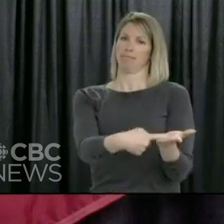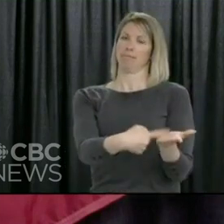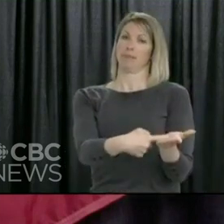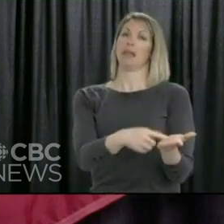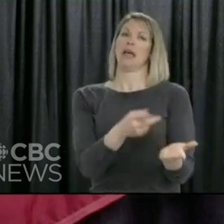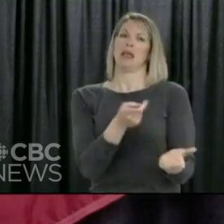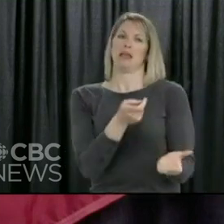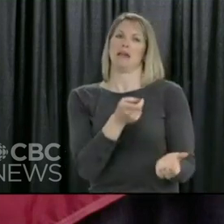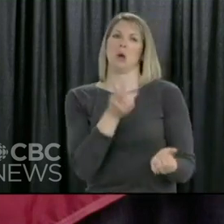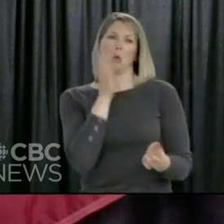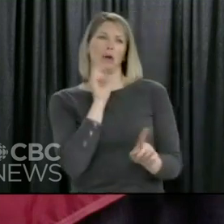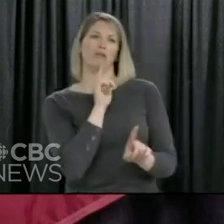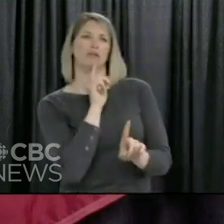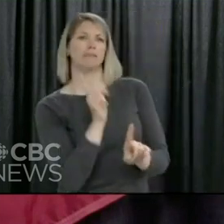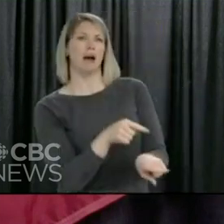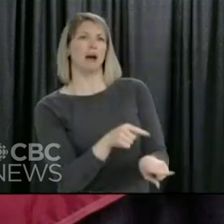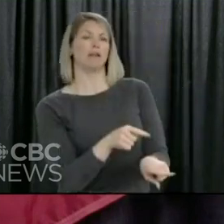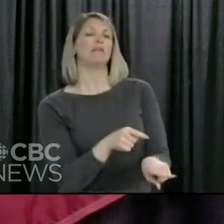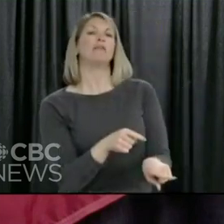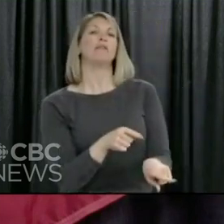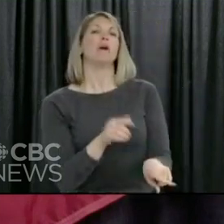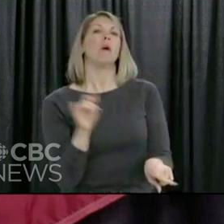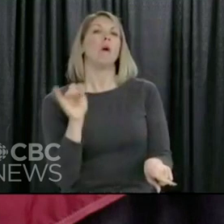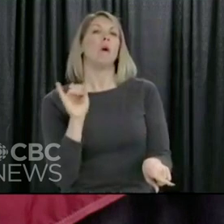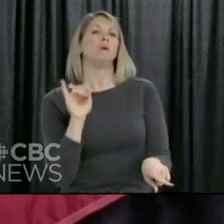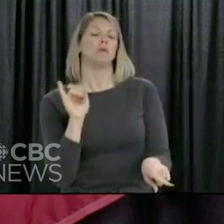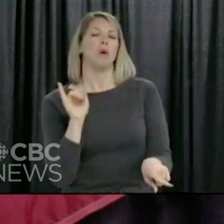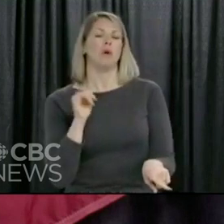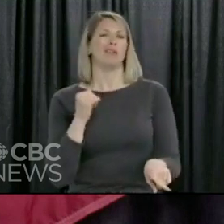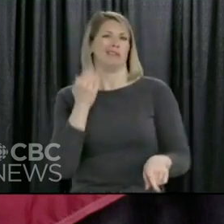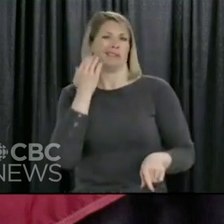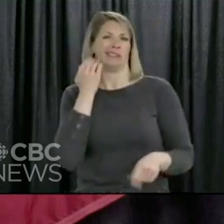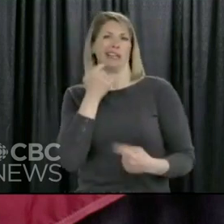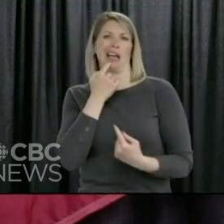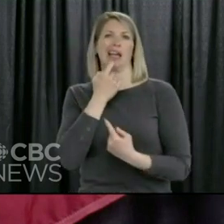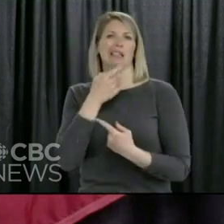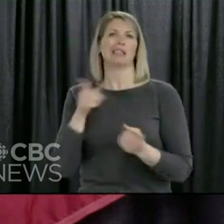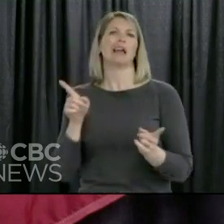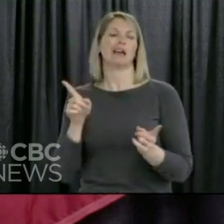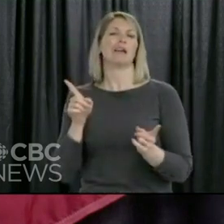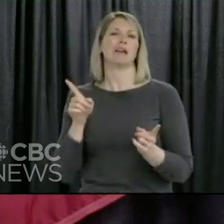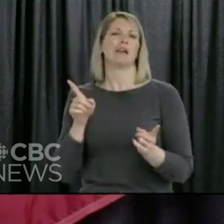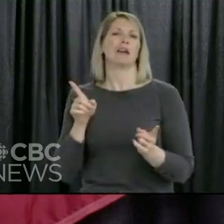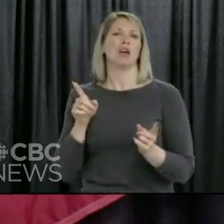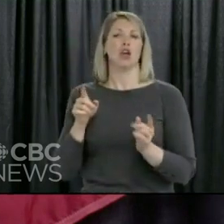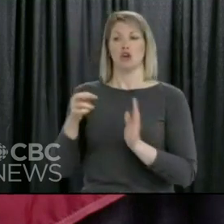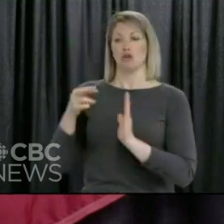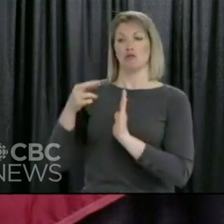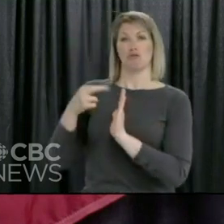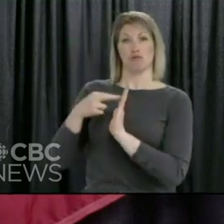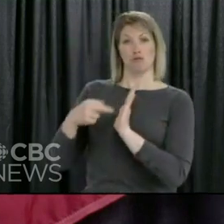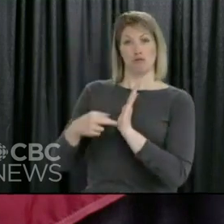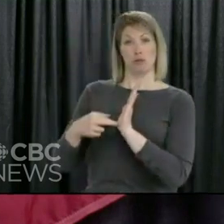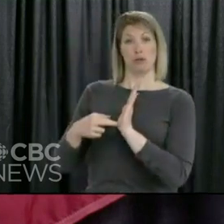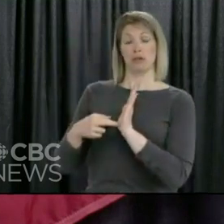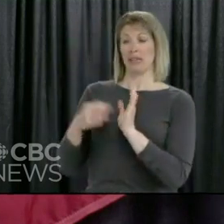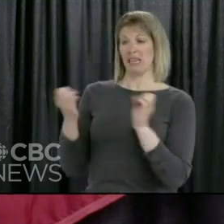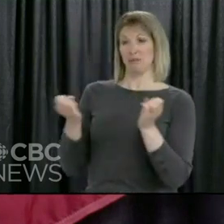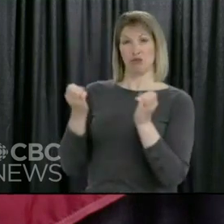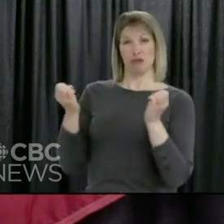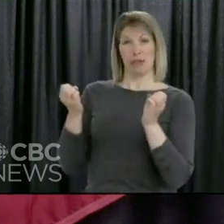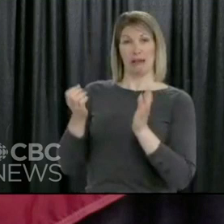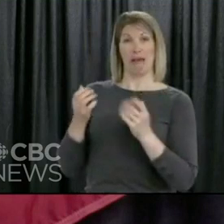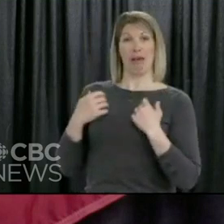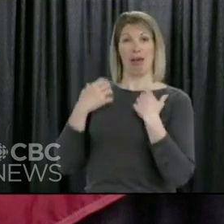said, you know, through my comments here just a few seconds ago, these measures were put in place to stop the spread of COVID within